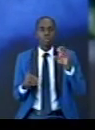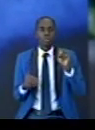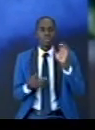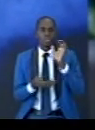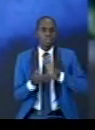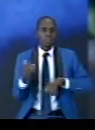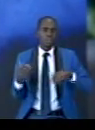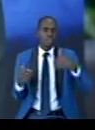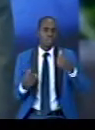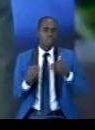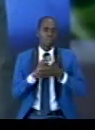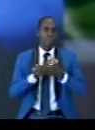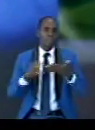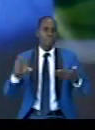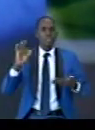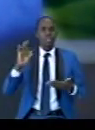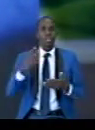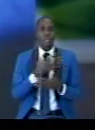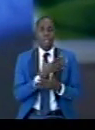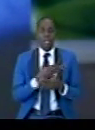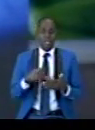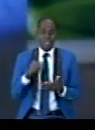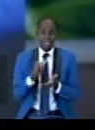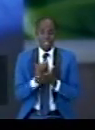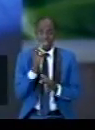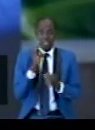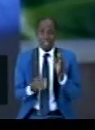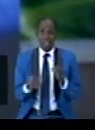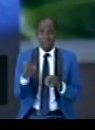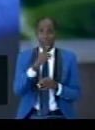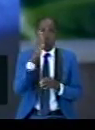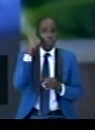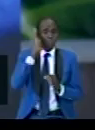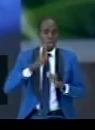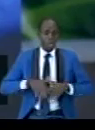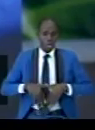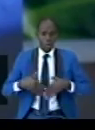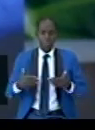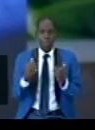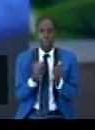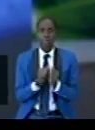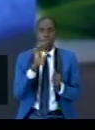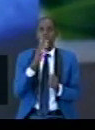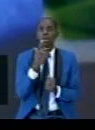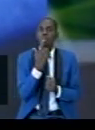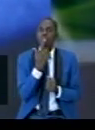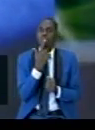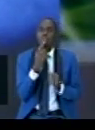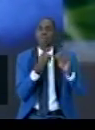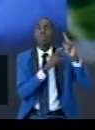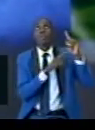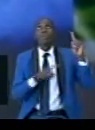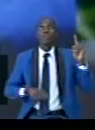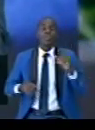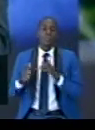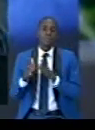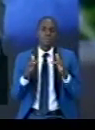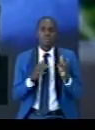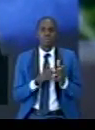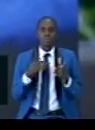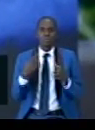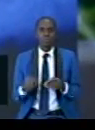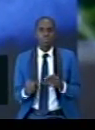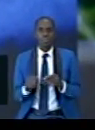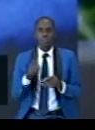10 verse 9, that if thou shalt confess with thy mouth the Lord Jesus, the Lordship of Jesus, and